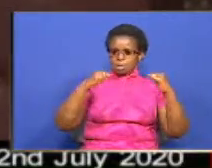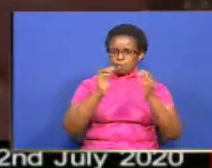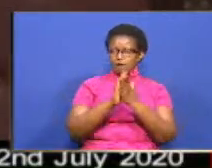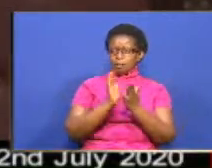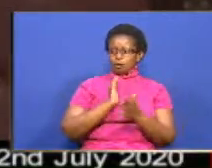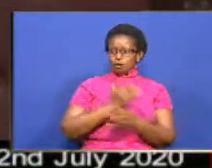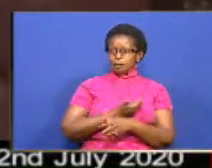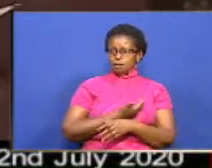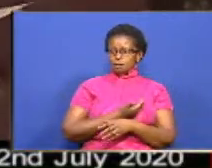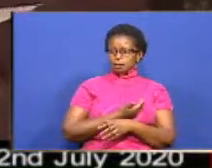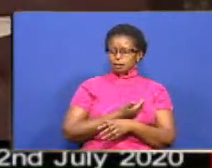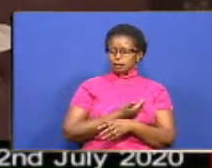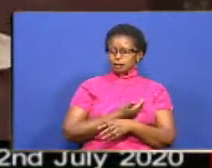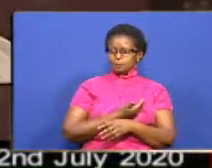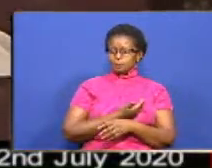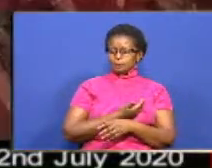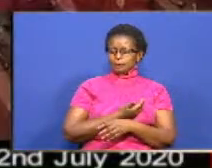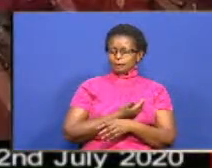said report.